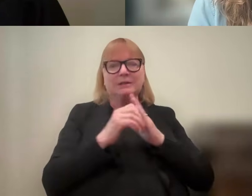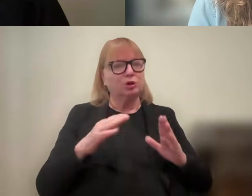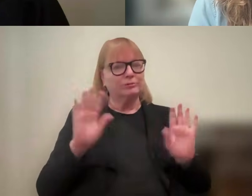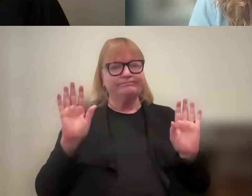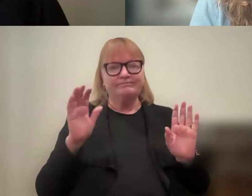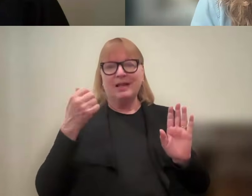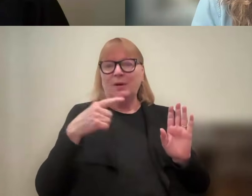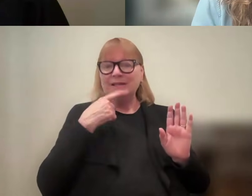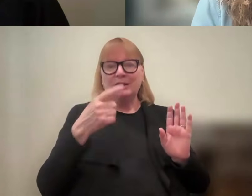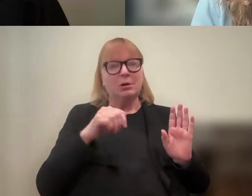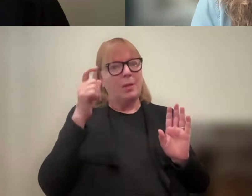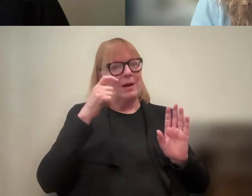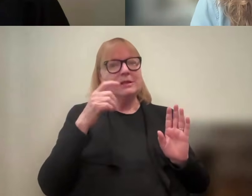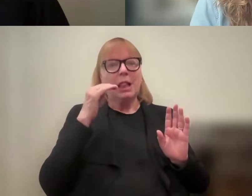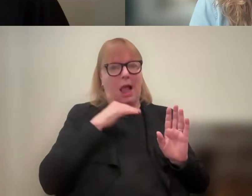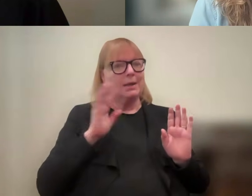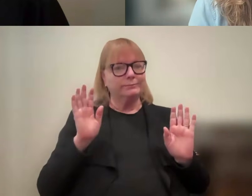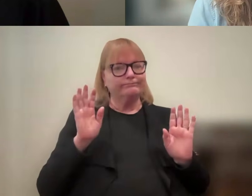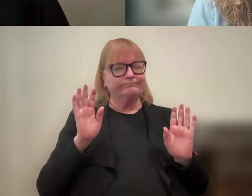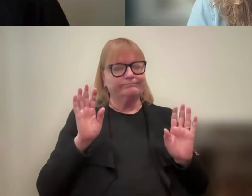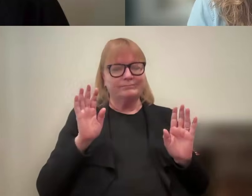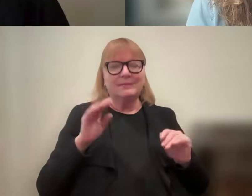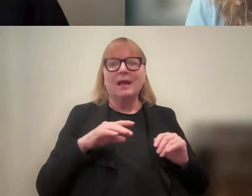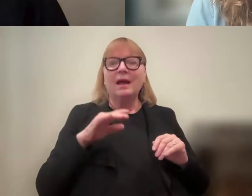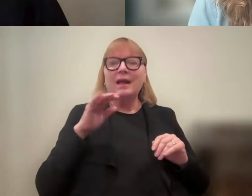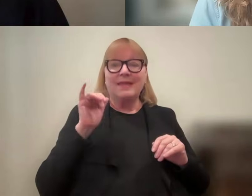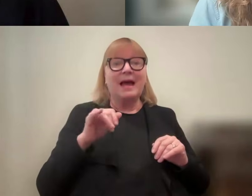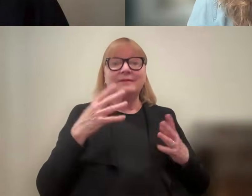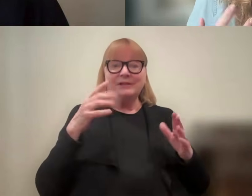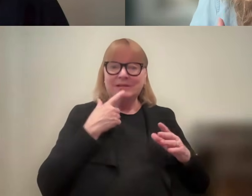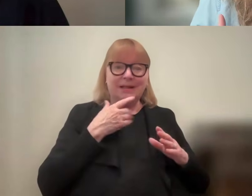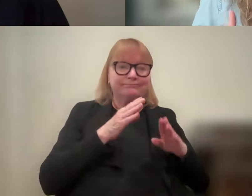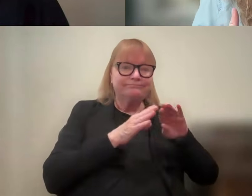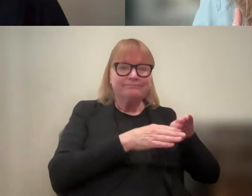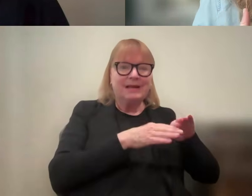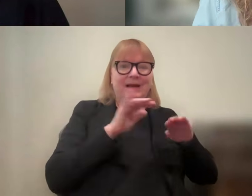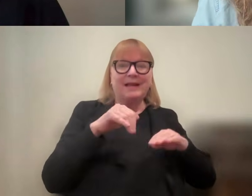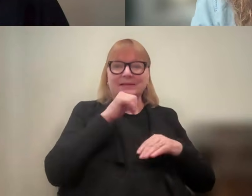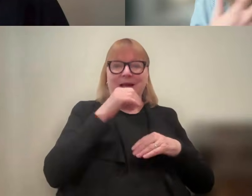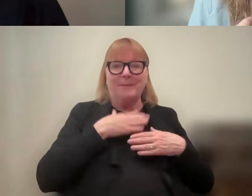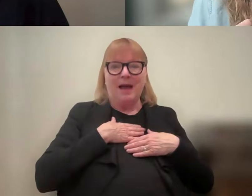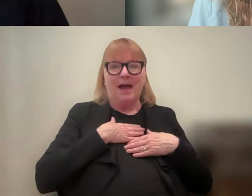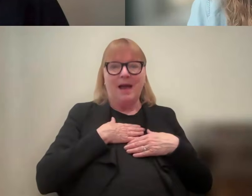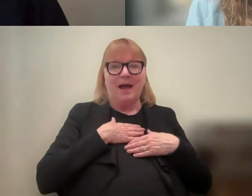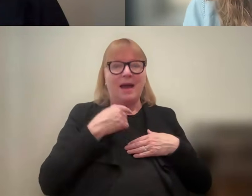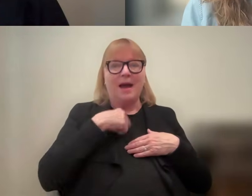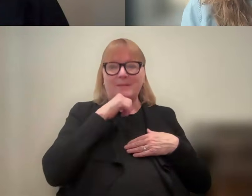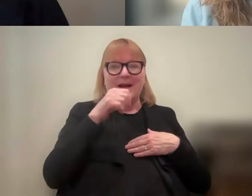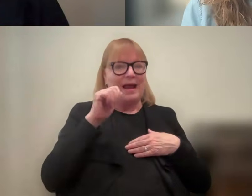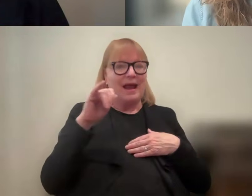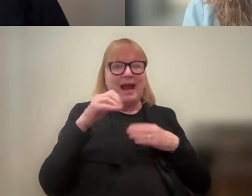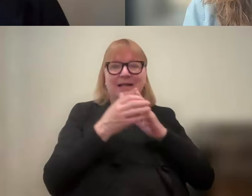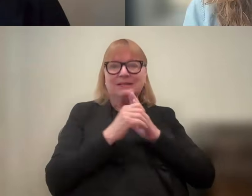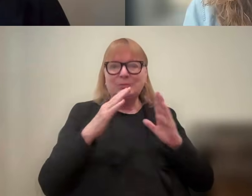so anyone that tells you otherwise is lying. That being said, this is not I'm not an AI